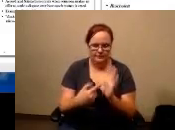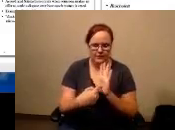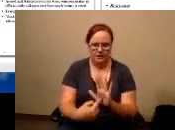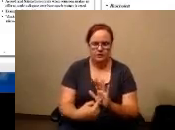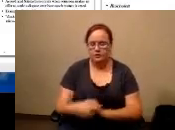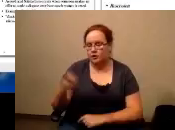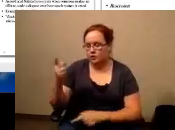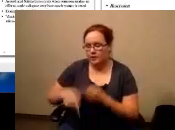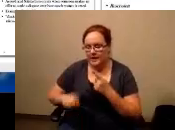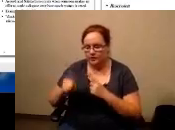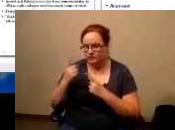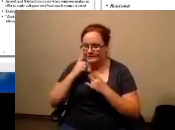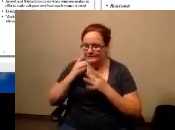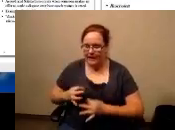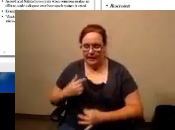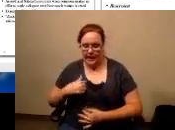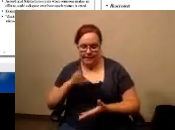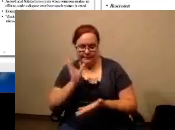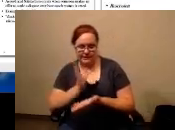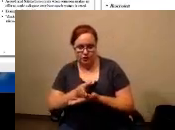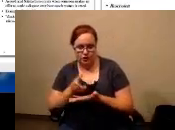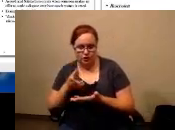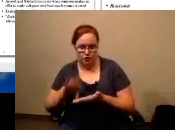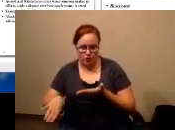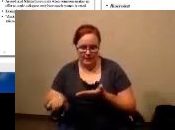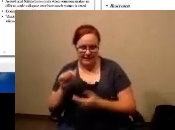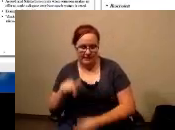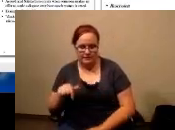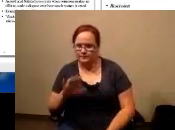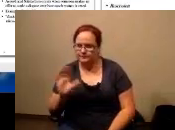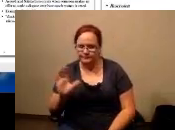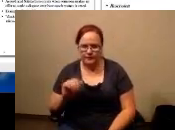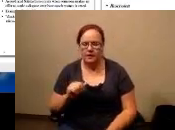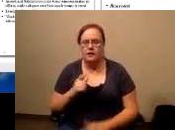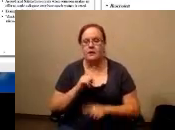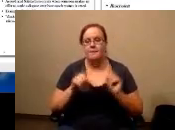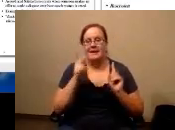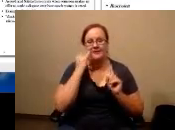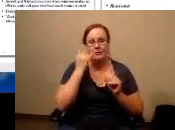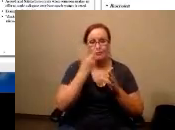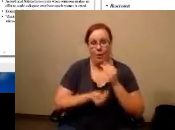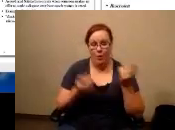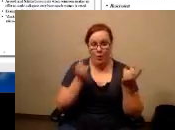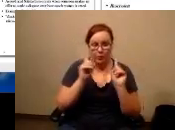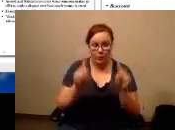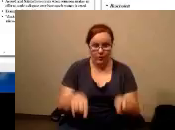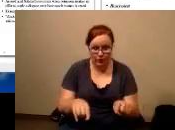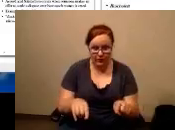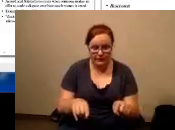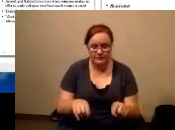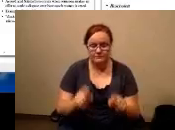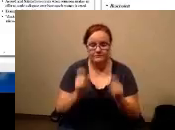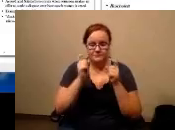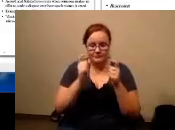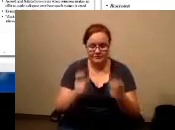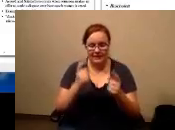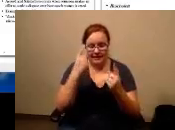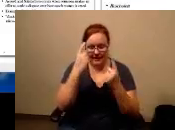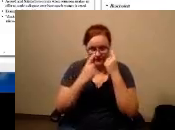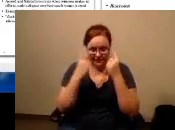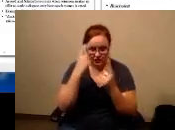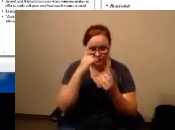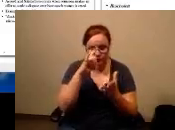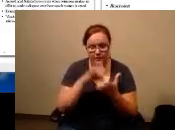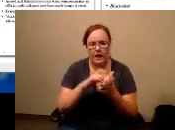this. You can't do that legally, at least. But if both sides agree and they both give consideration for that, then